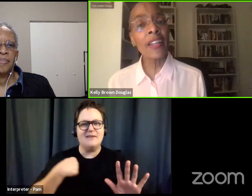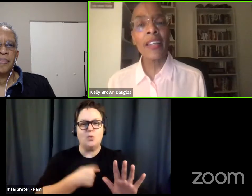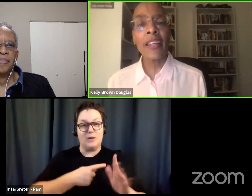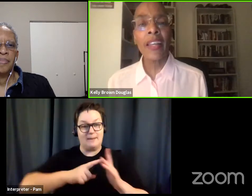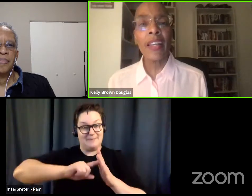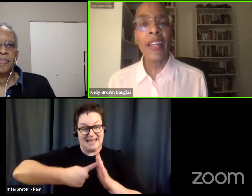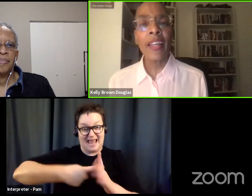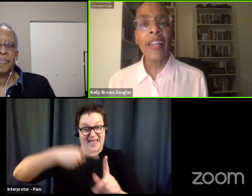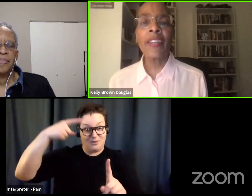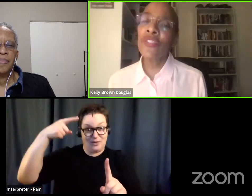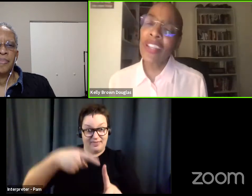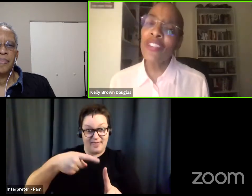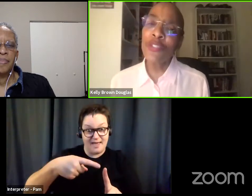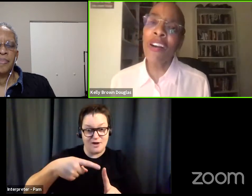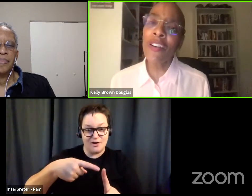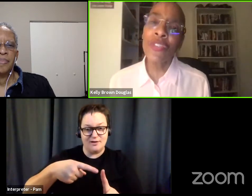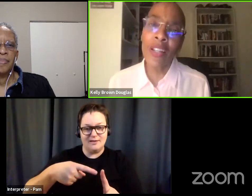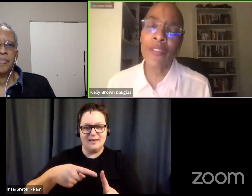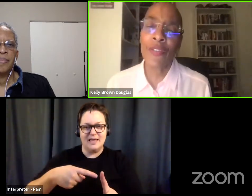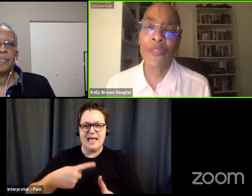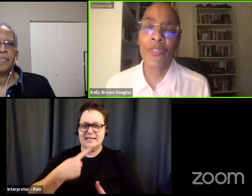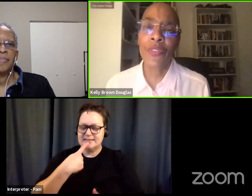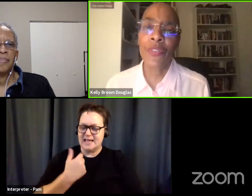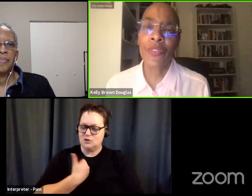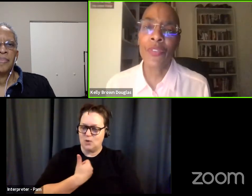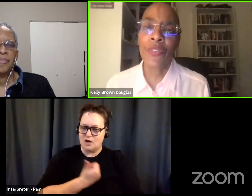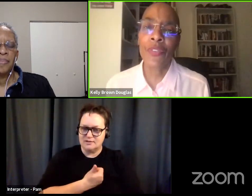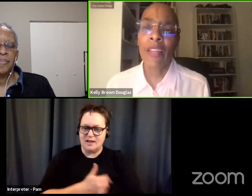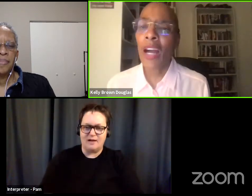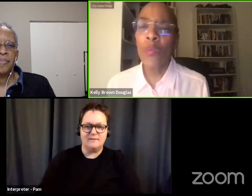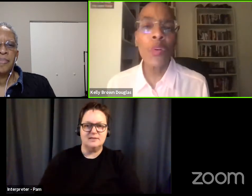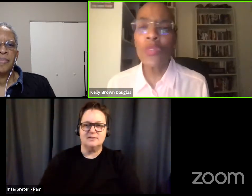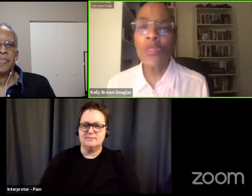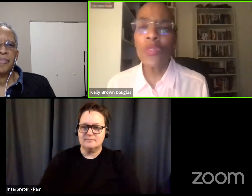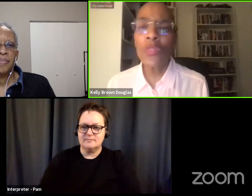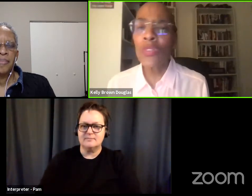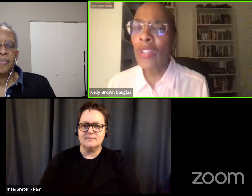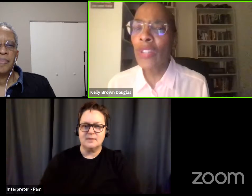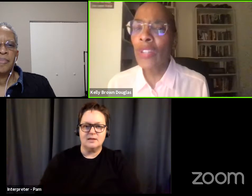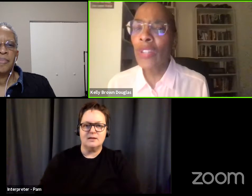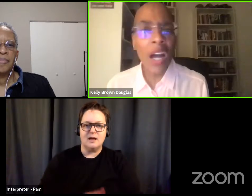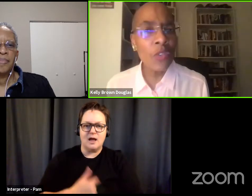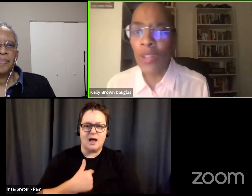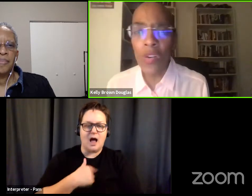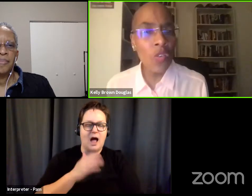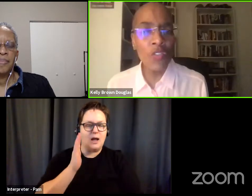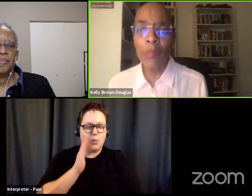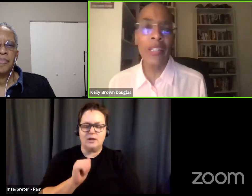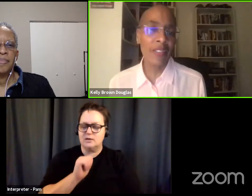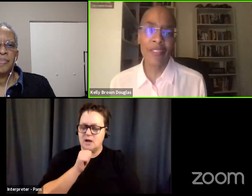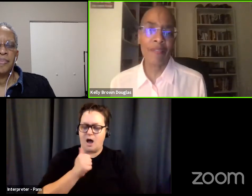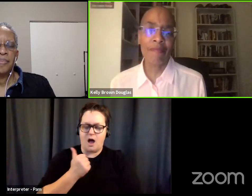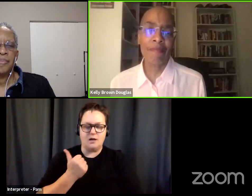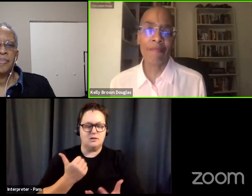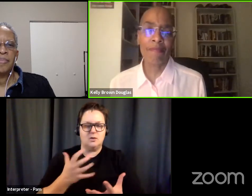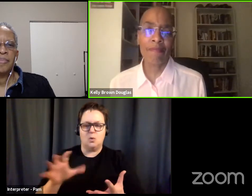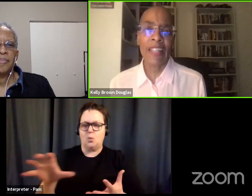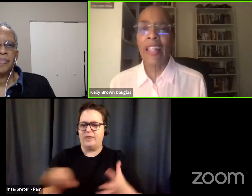there, and say to ourselves, I will not withhold from